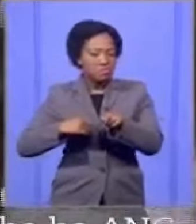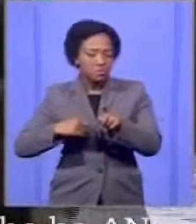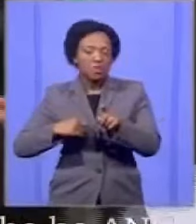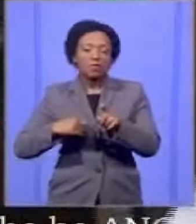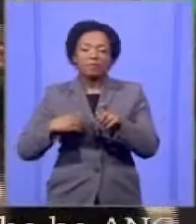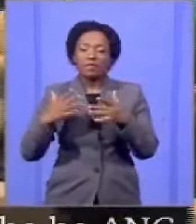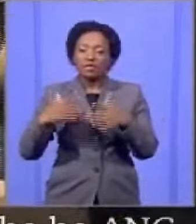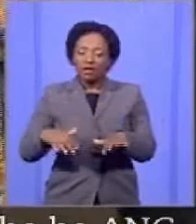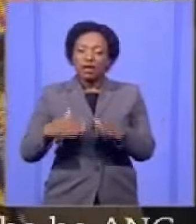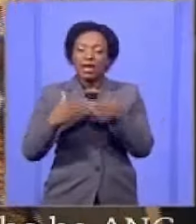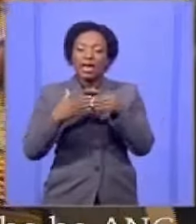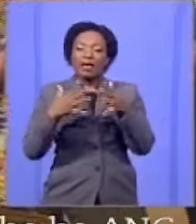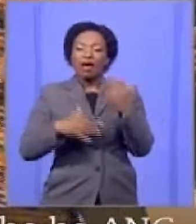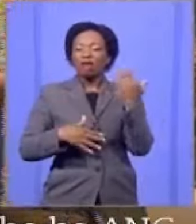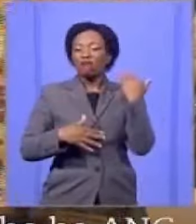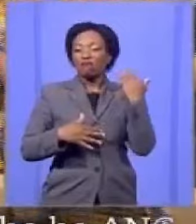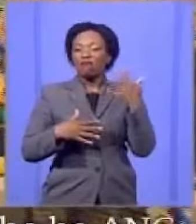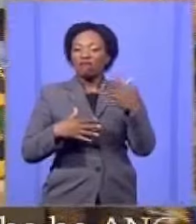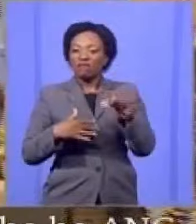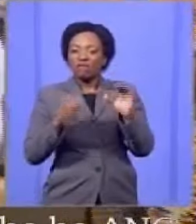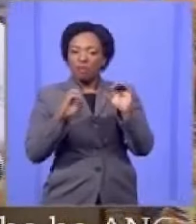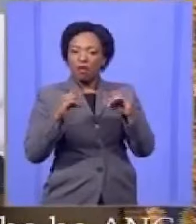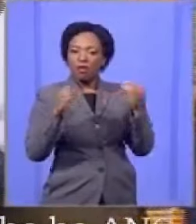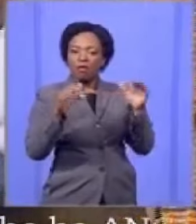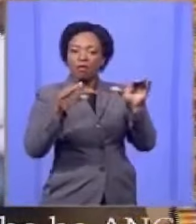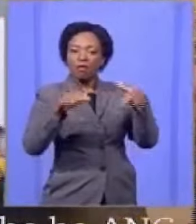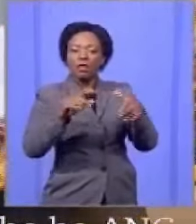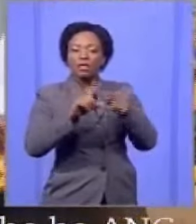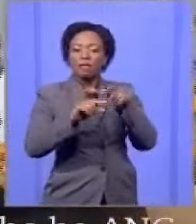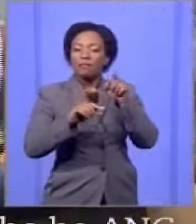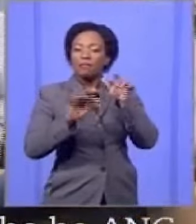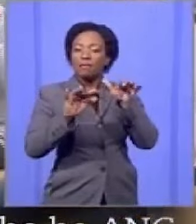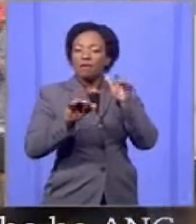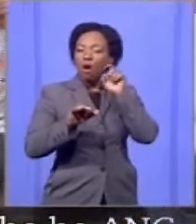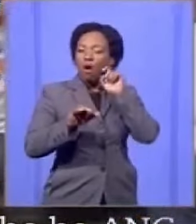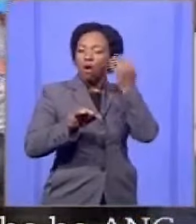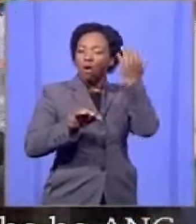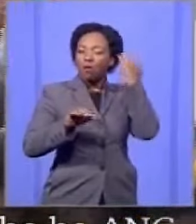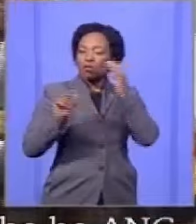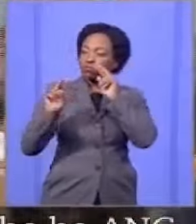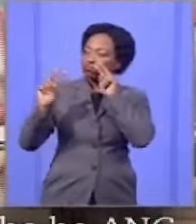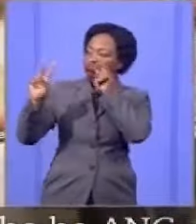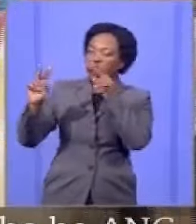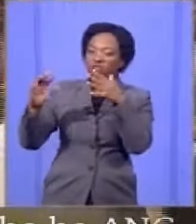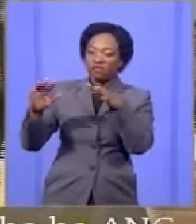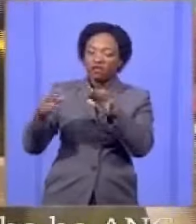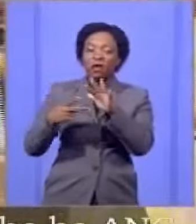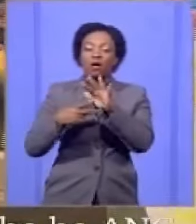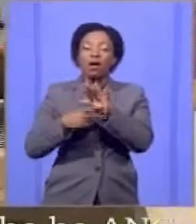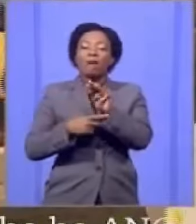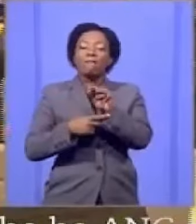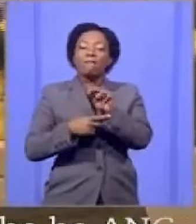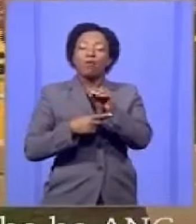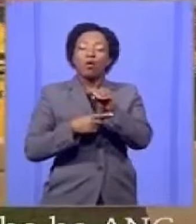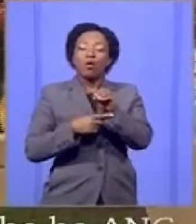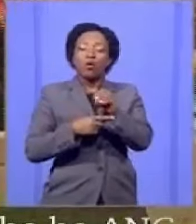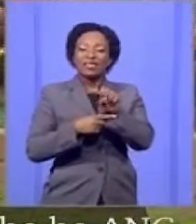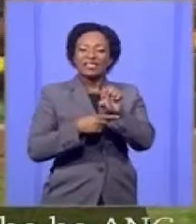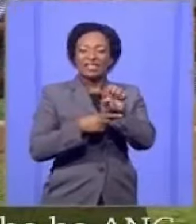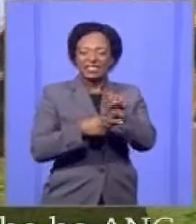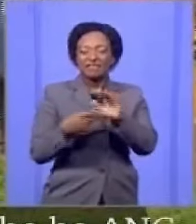le baeteledipele ba maloba ba lekoko le bagaka ba etsa Moses Mabhida le Johnny Makhathini bao ba boloketsweng